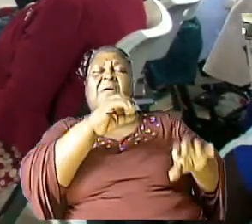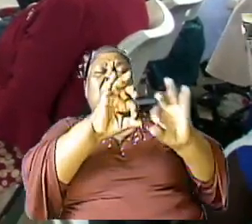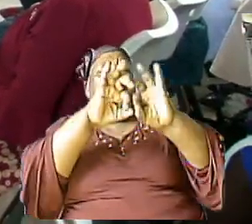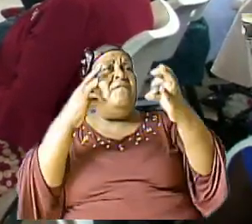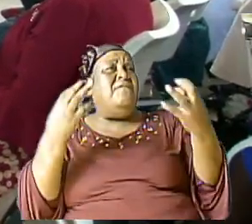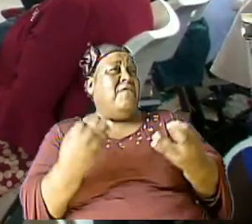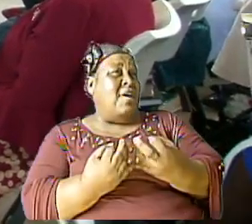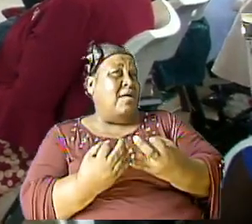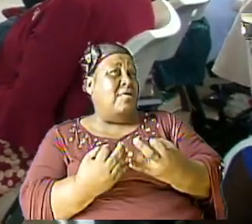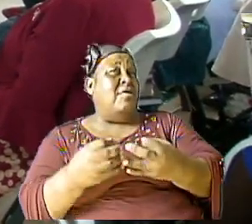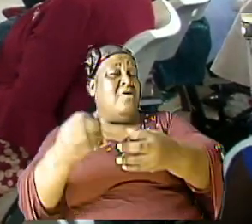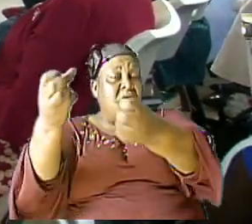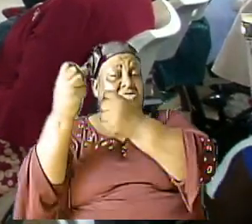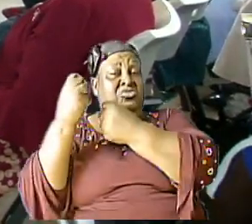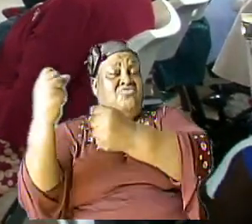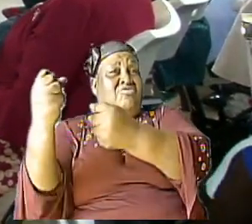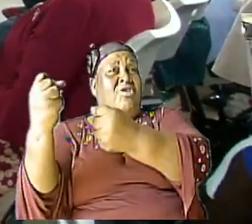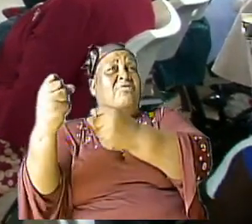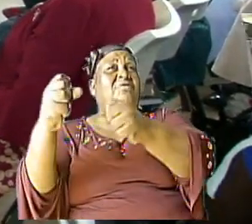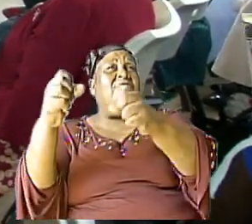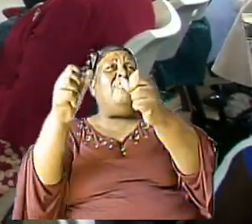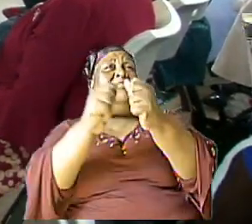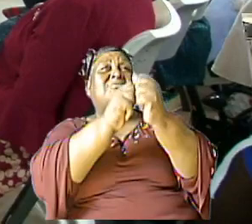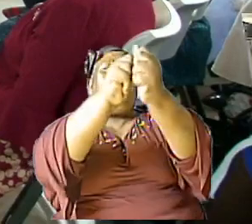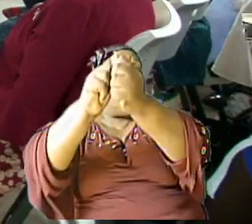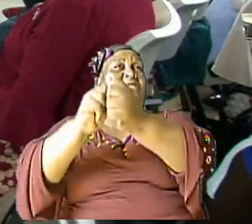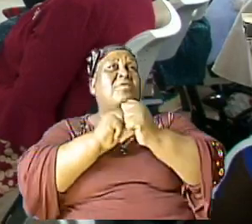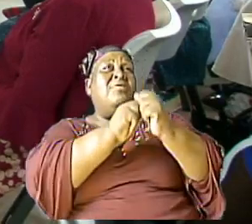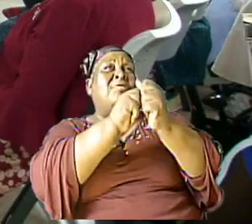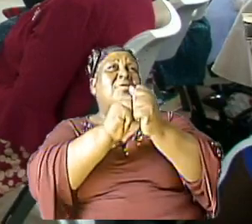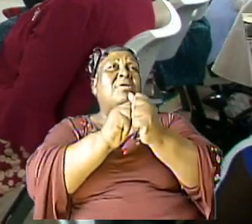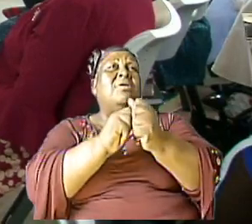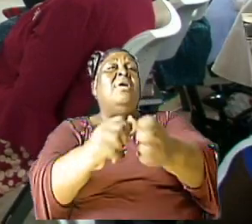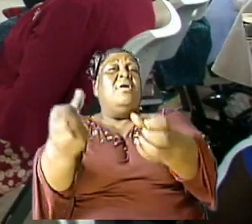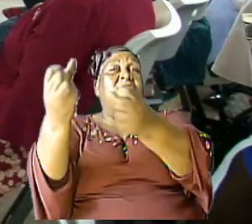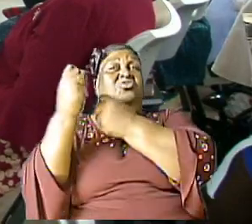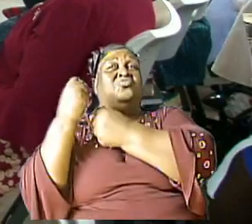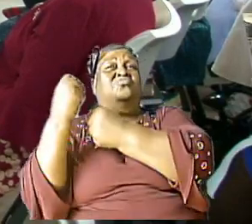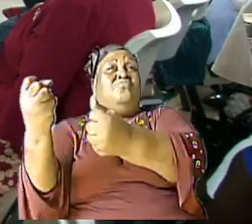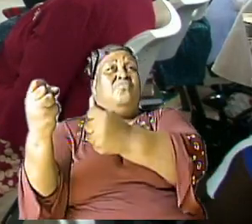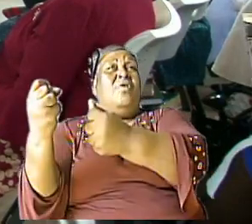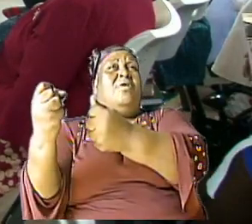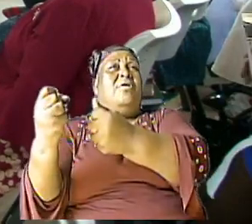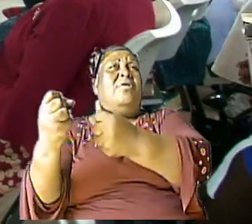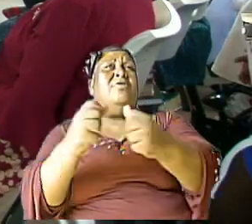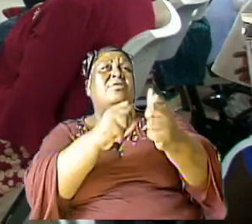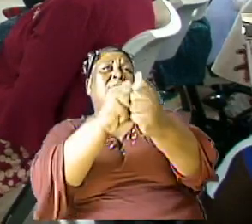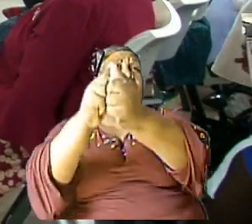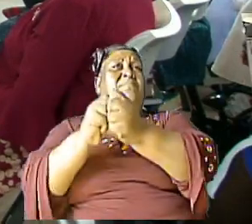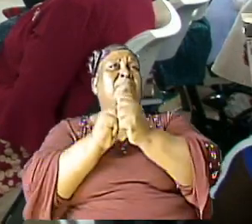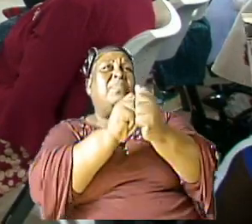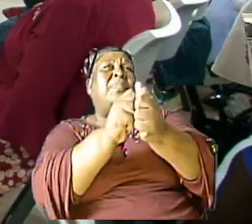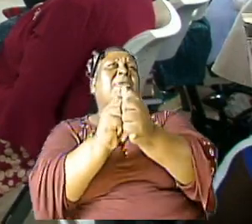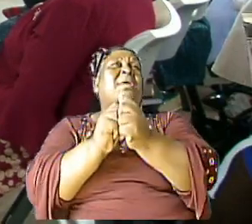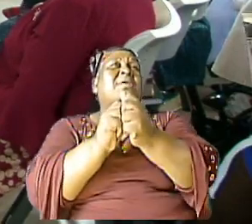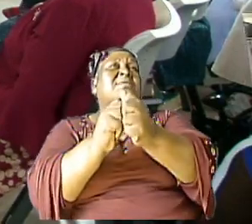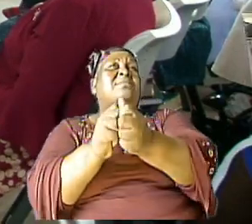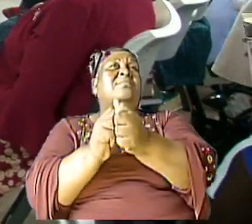families, stronger together. Stronger together. Stronger